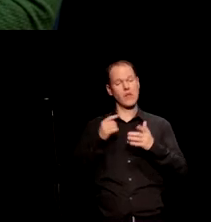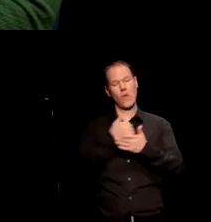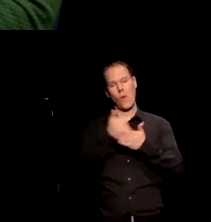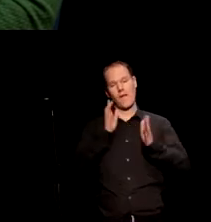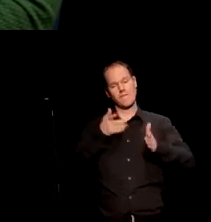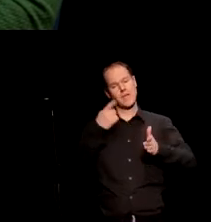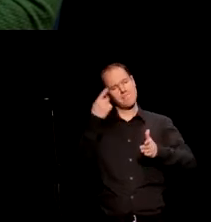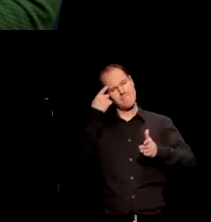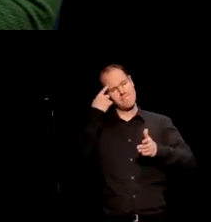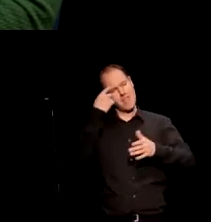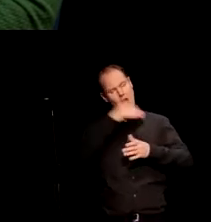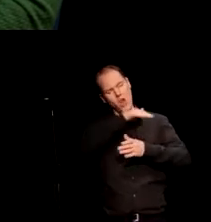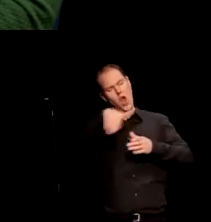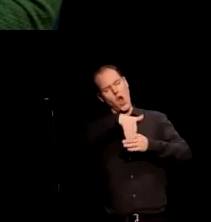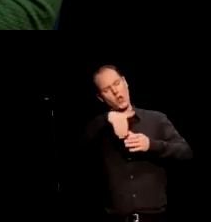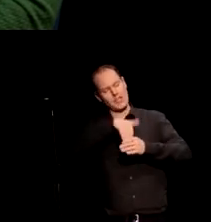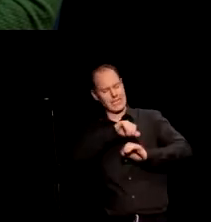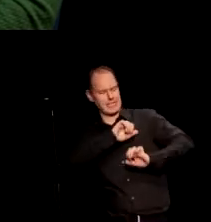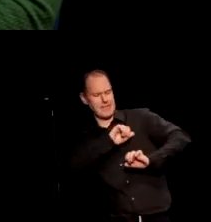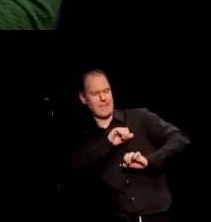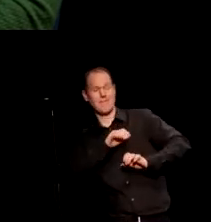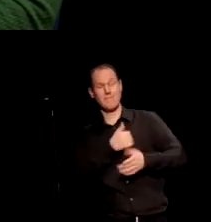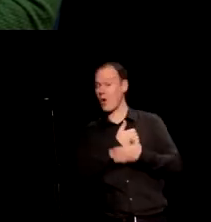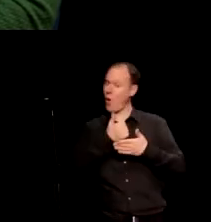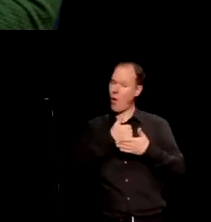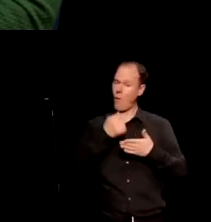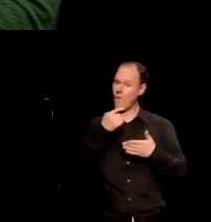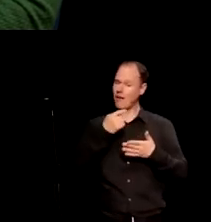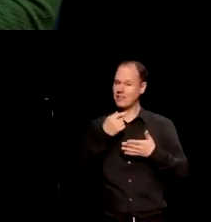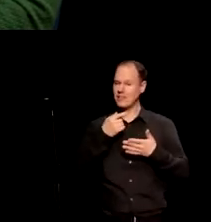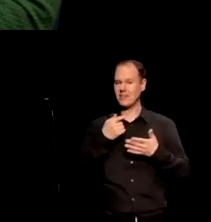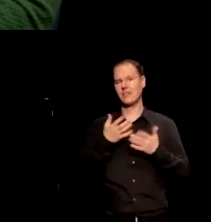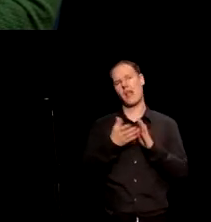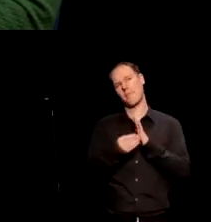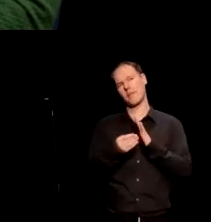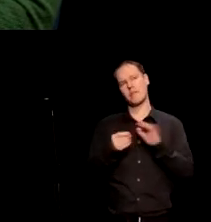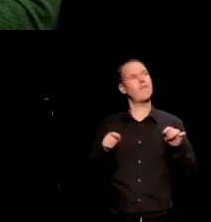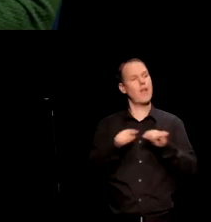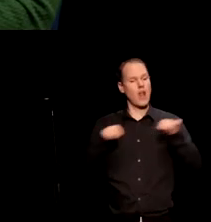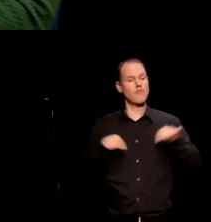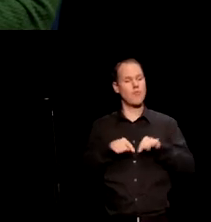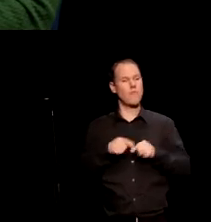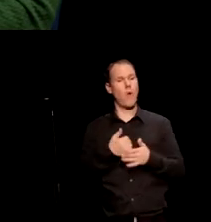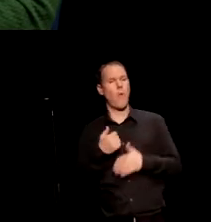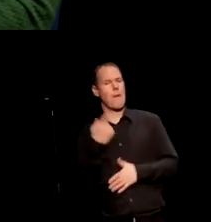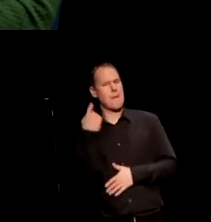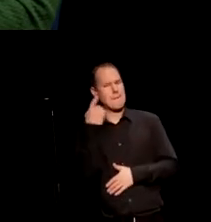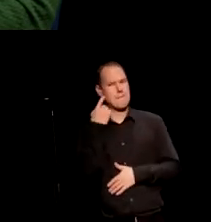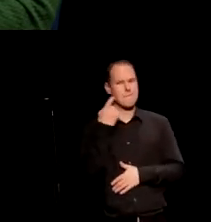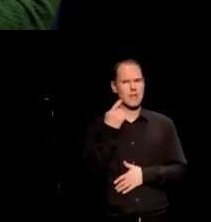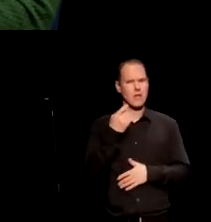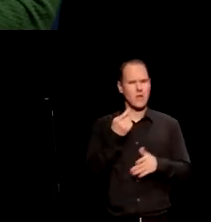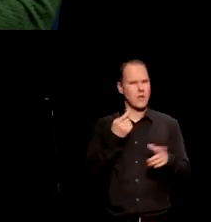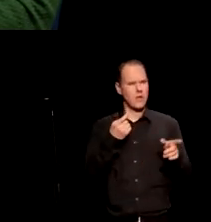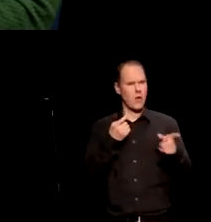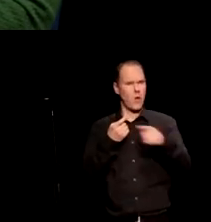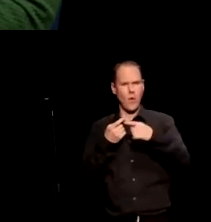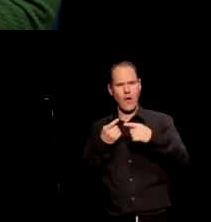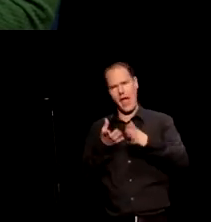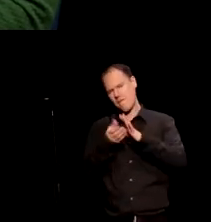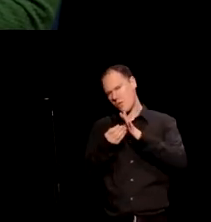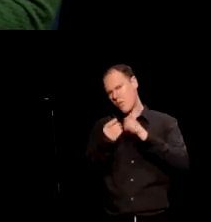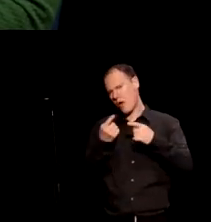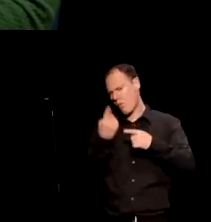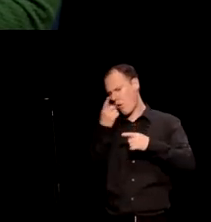made in. Just get the whole, I always do that anyway. And, if I'm in a room, I'm always wondering whether all of us were 100 years ago from